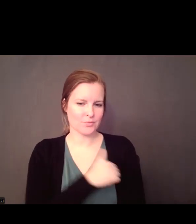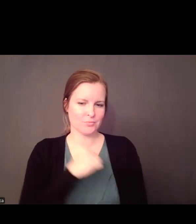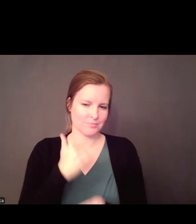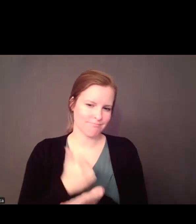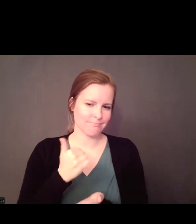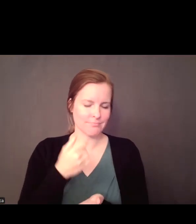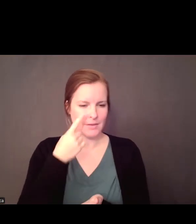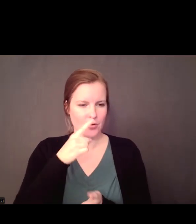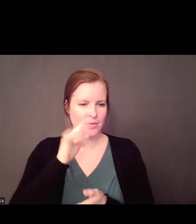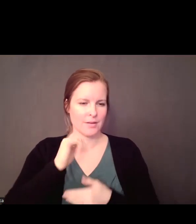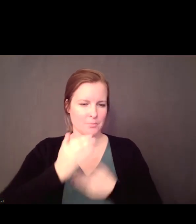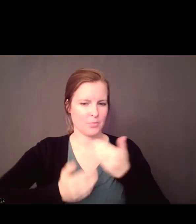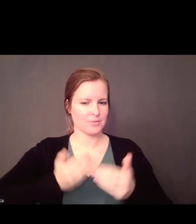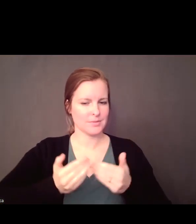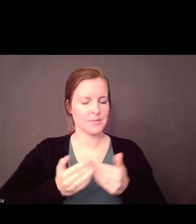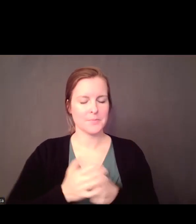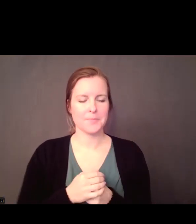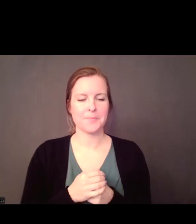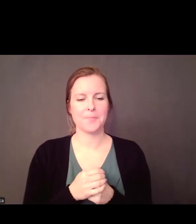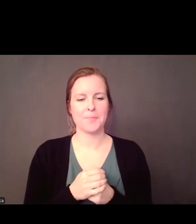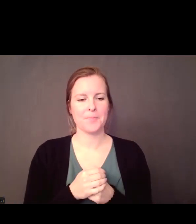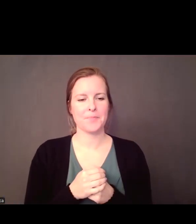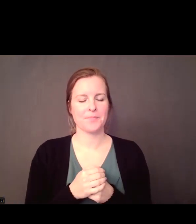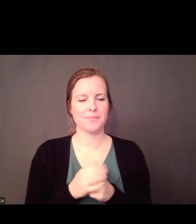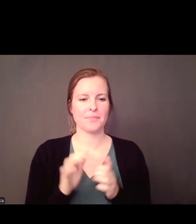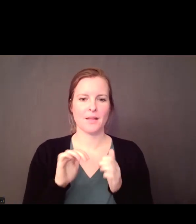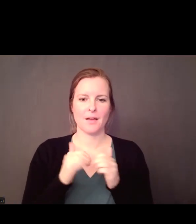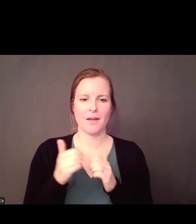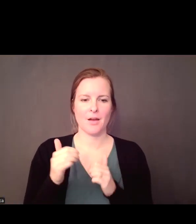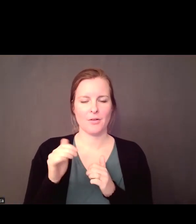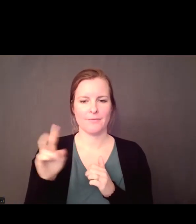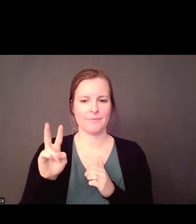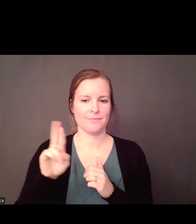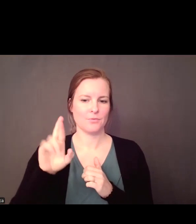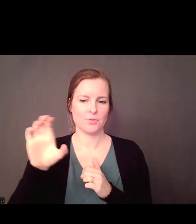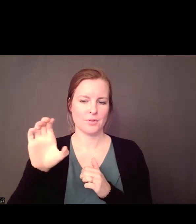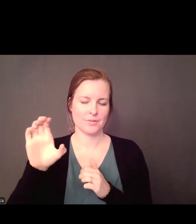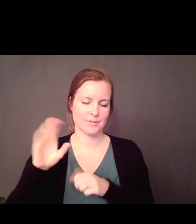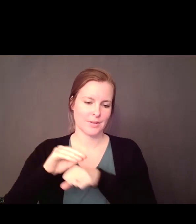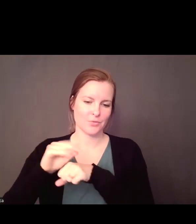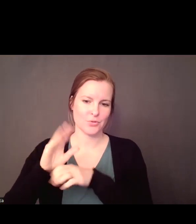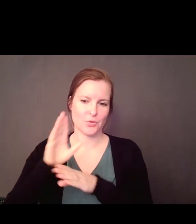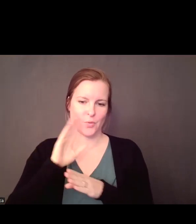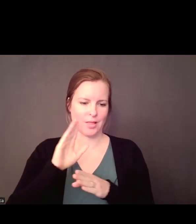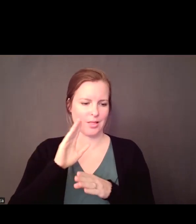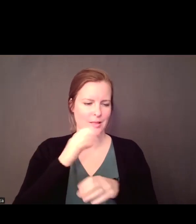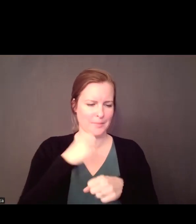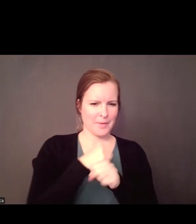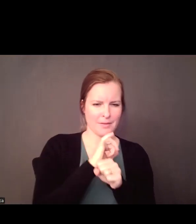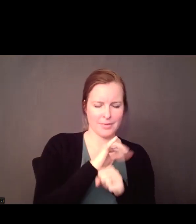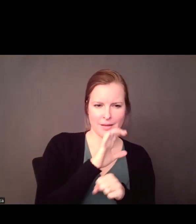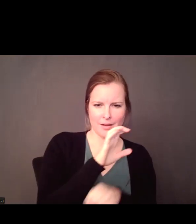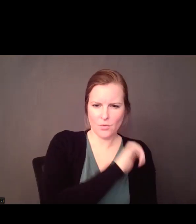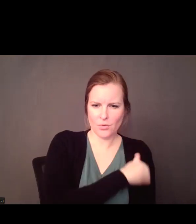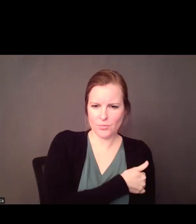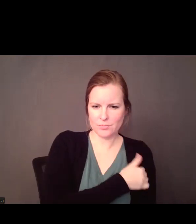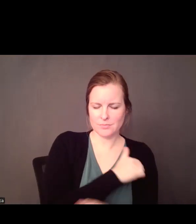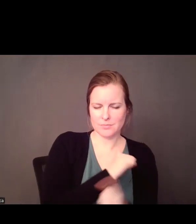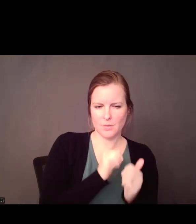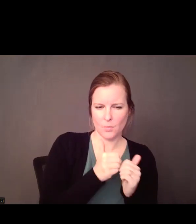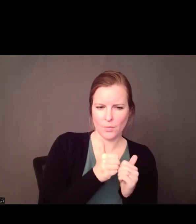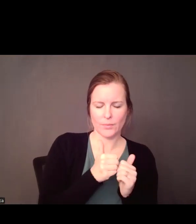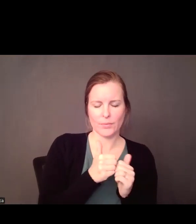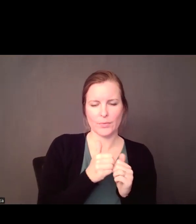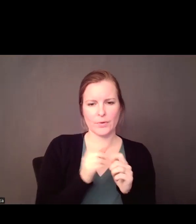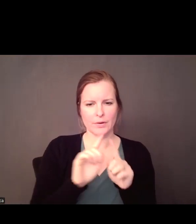process, and pretty much how the DRS counselor creates the authorizations, the different types